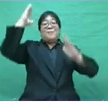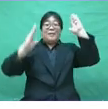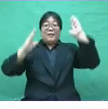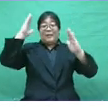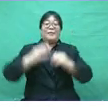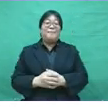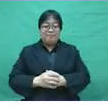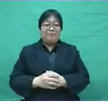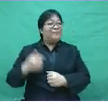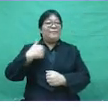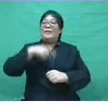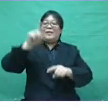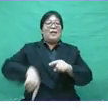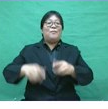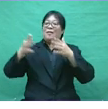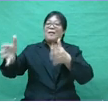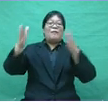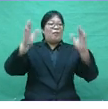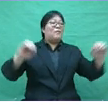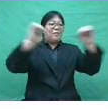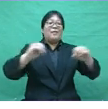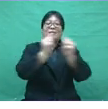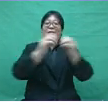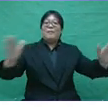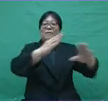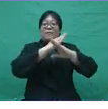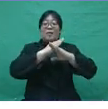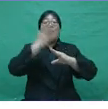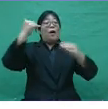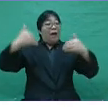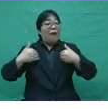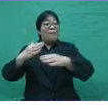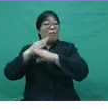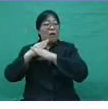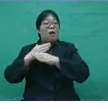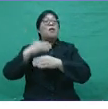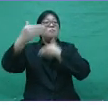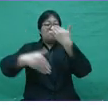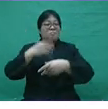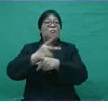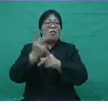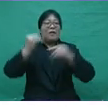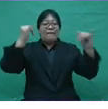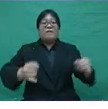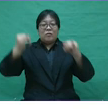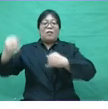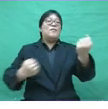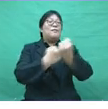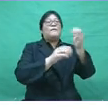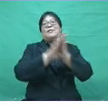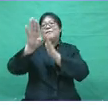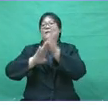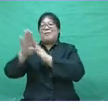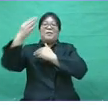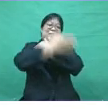We cannot leave anyone unprotected, as having protected and productive individuals supports the development of